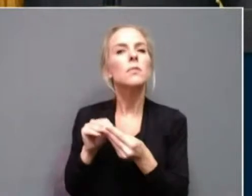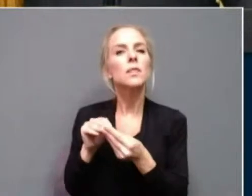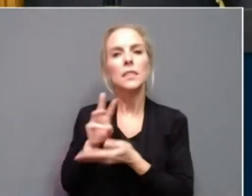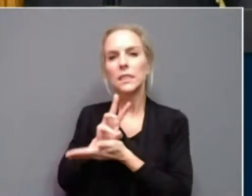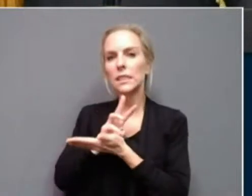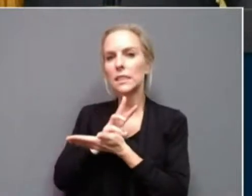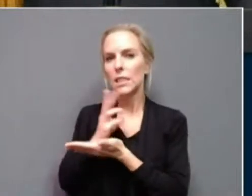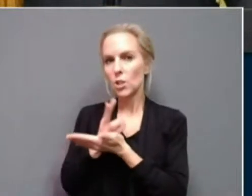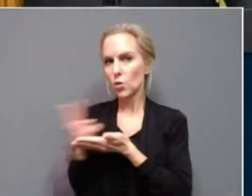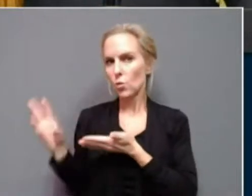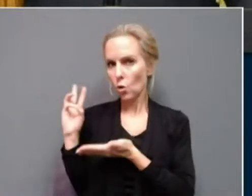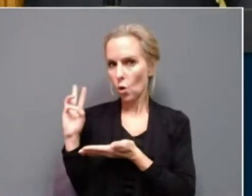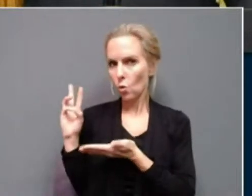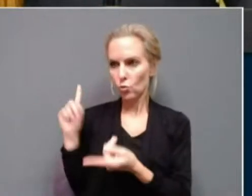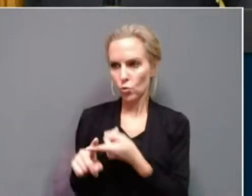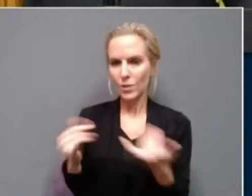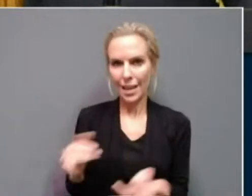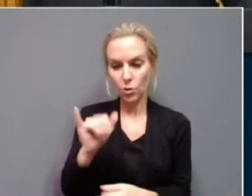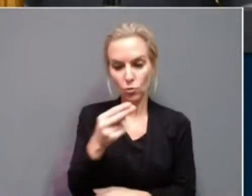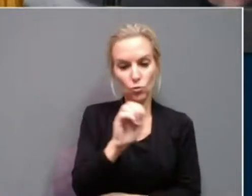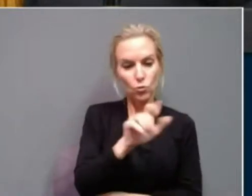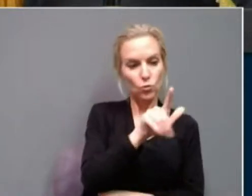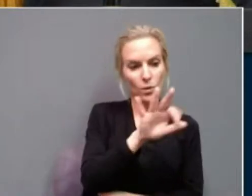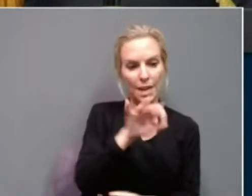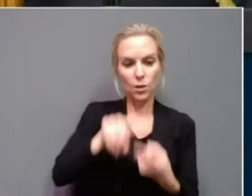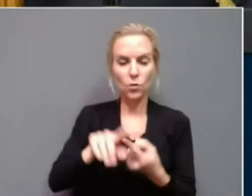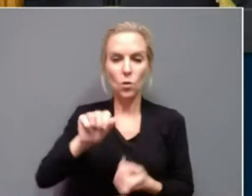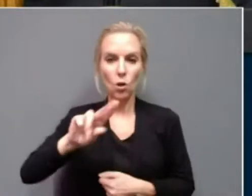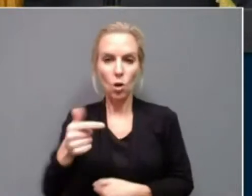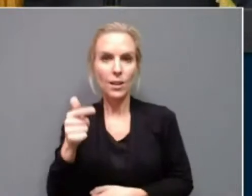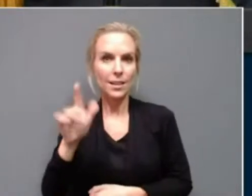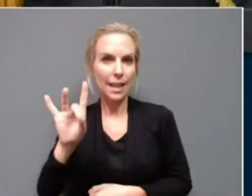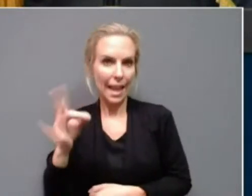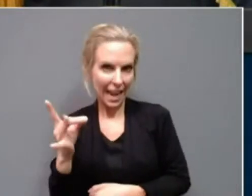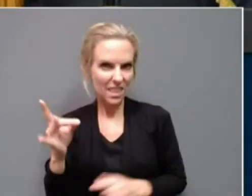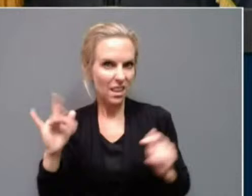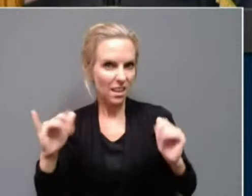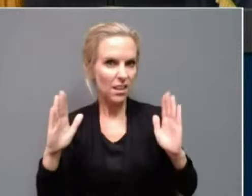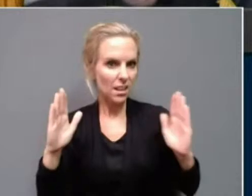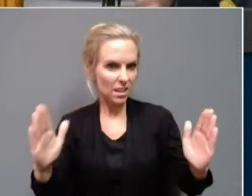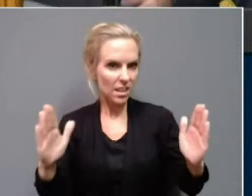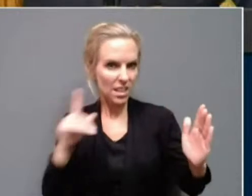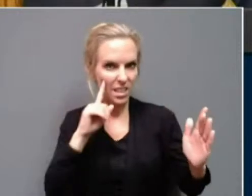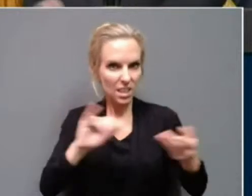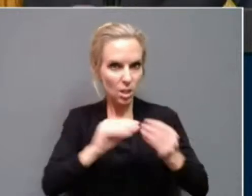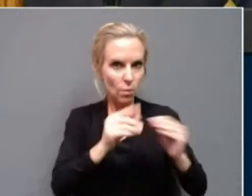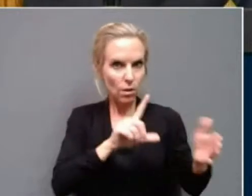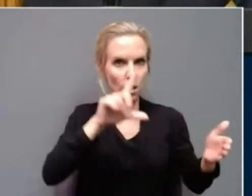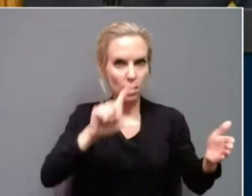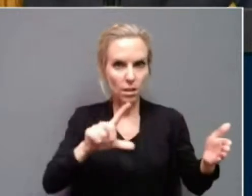29th to August the 8th. Now let's look at this one.